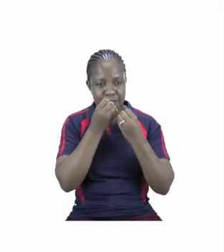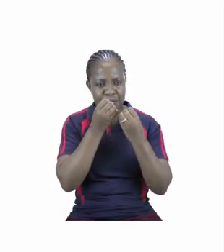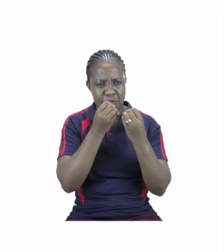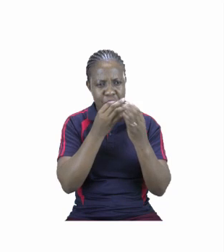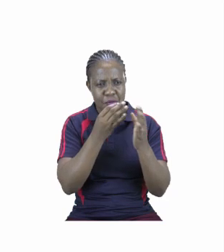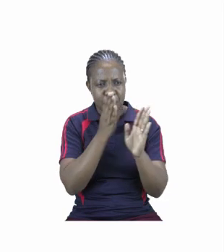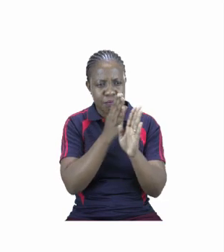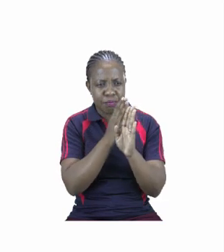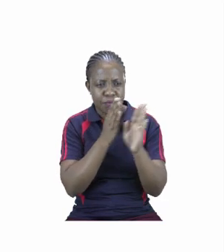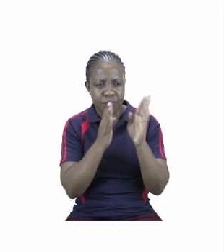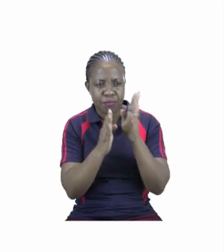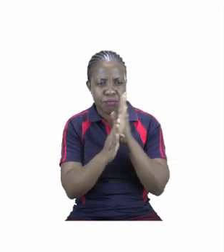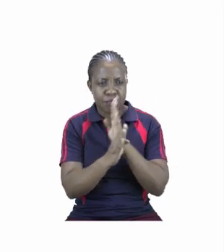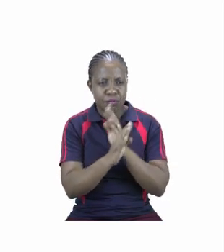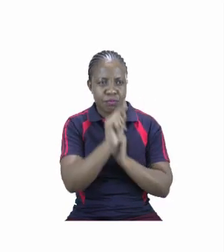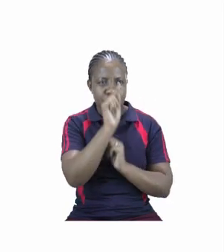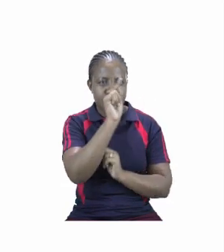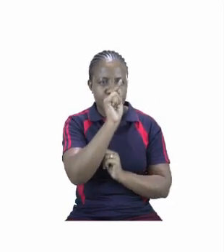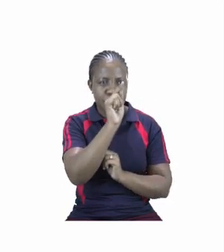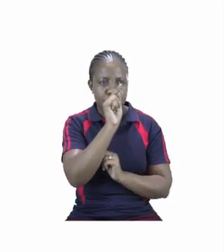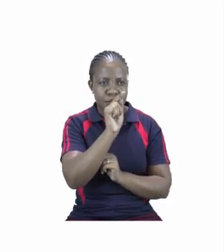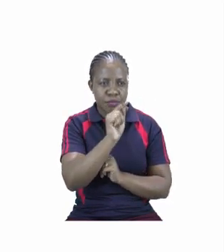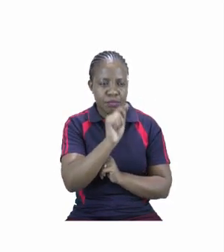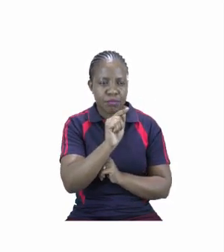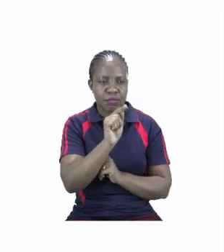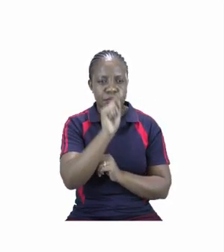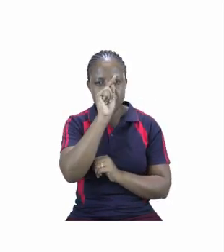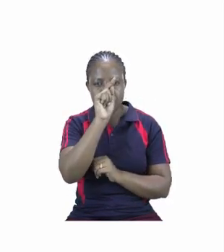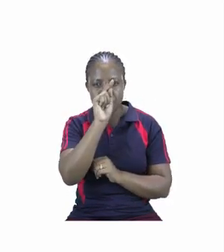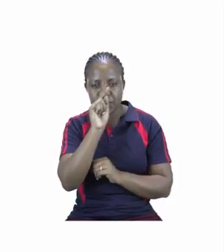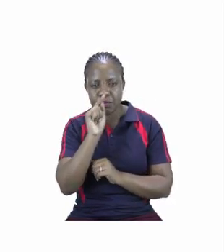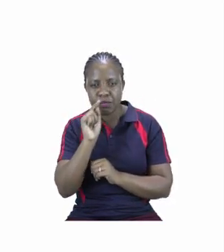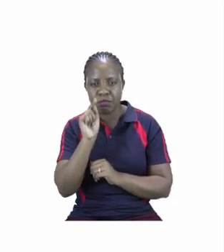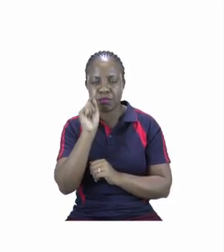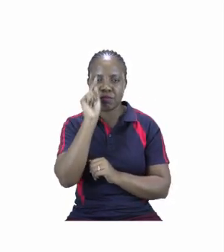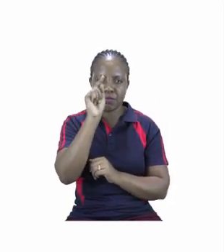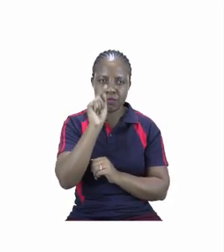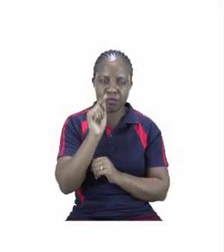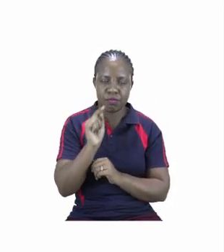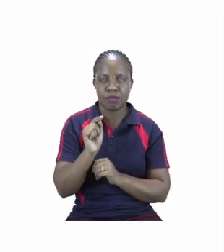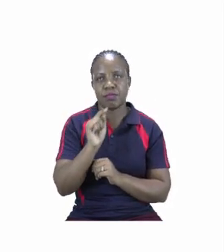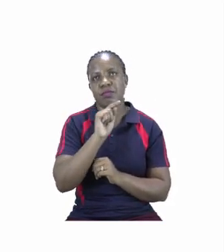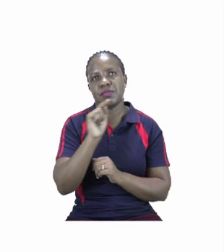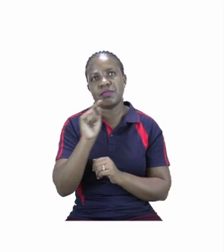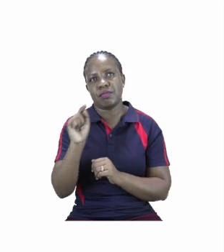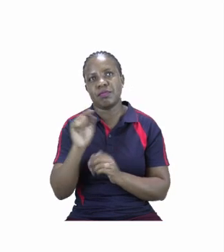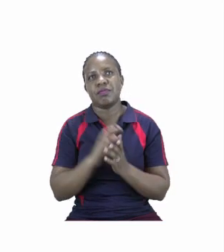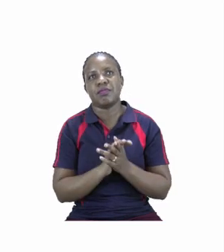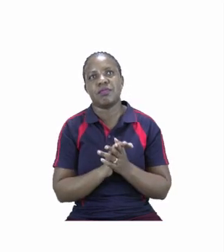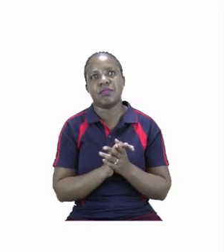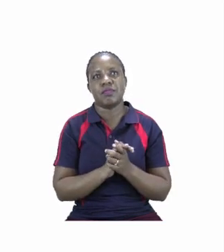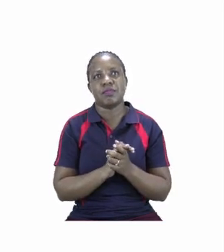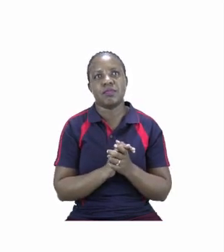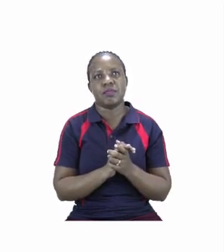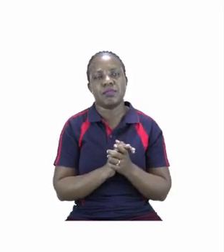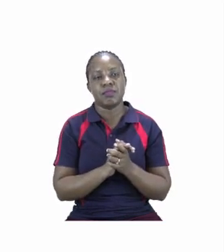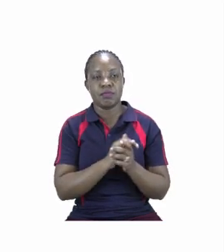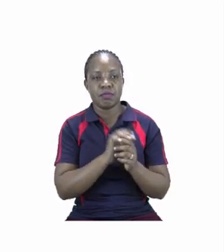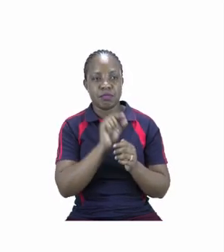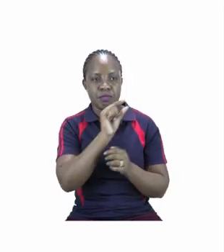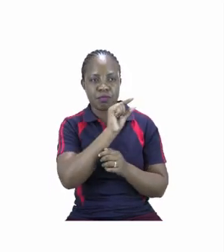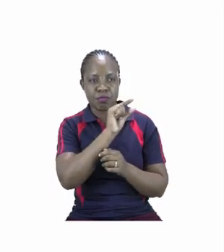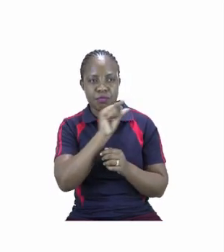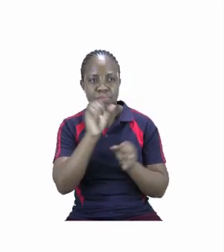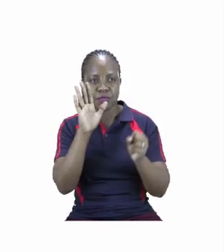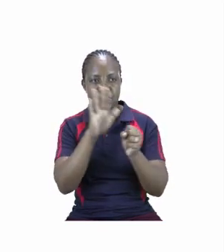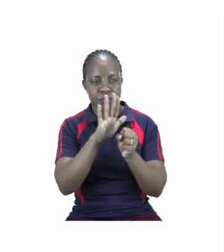tracing line. It can be dots or little lines or a full word. In this case, we